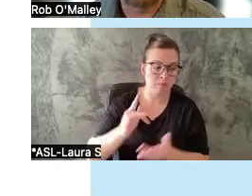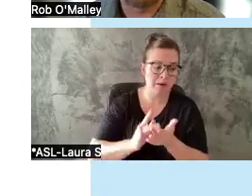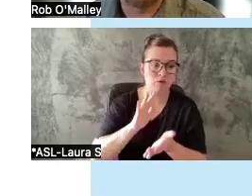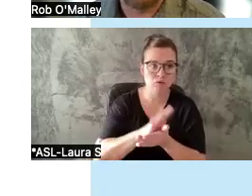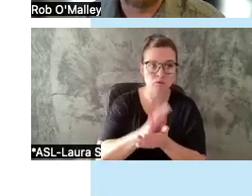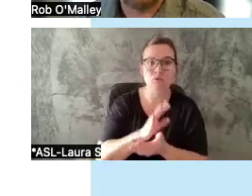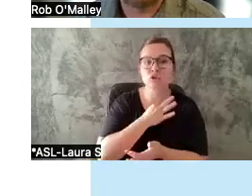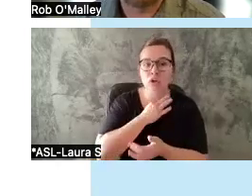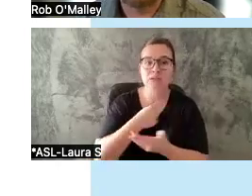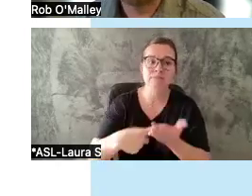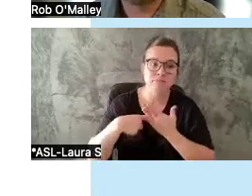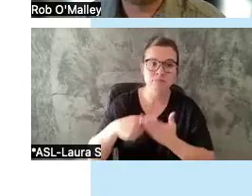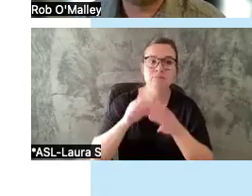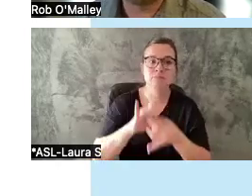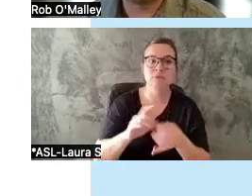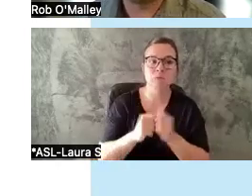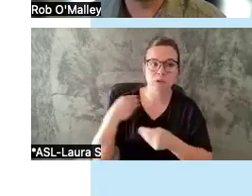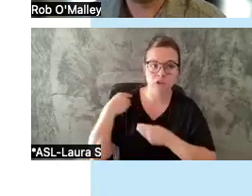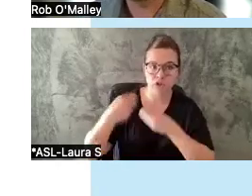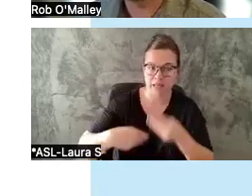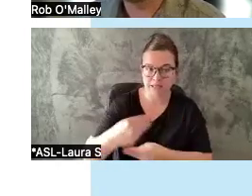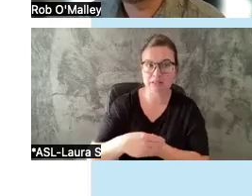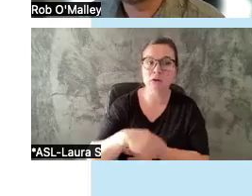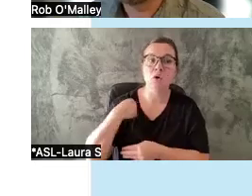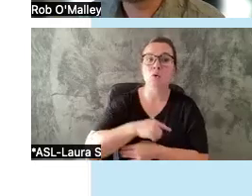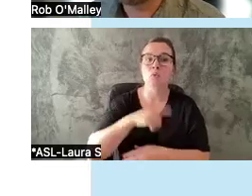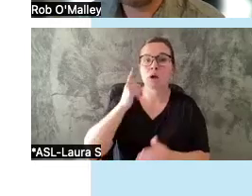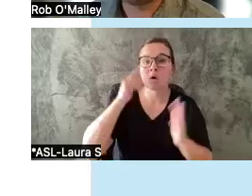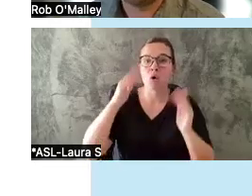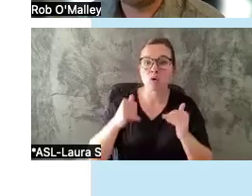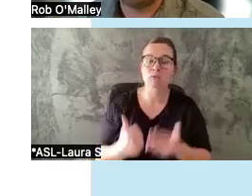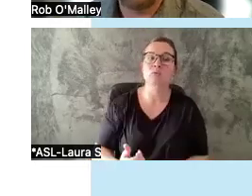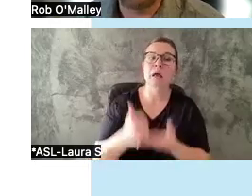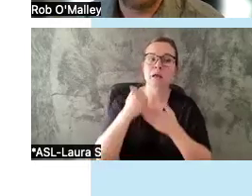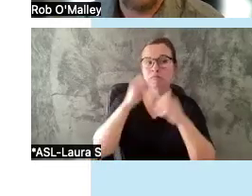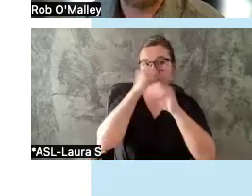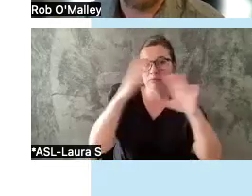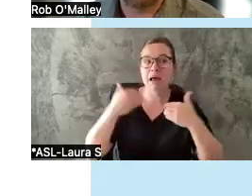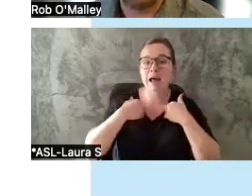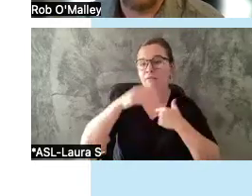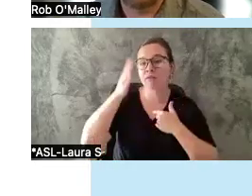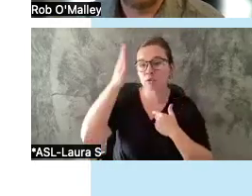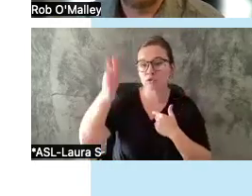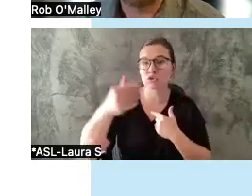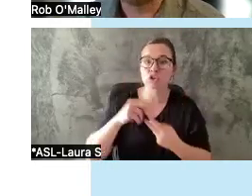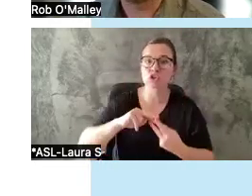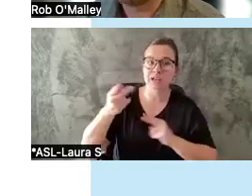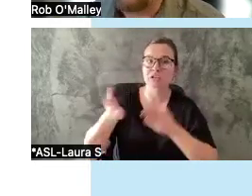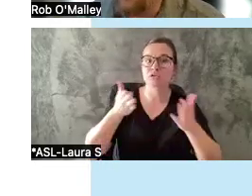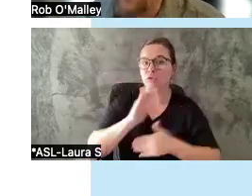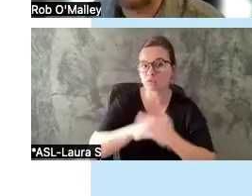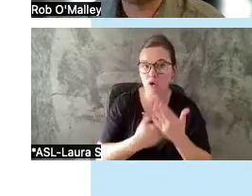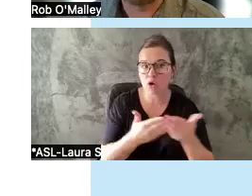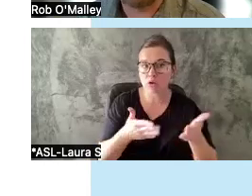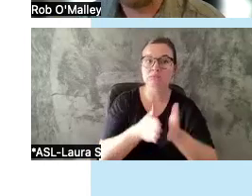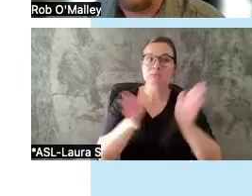and dialogue about genetics, with the goal that we're helping to envision and create a future where genetics serves all through